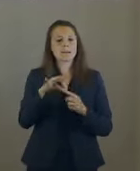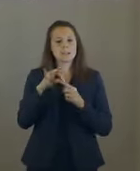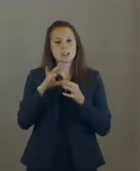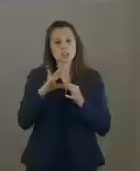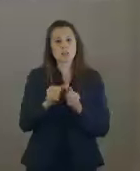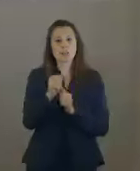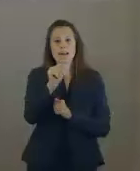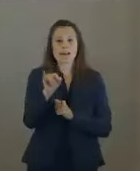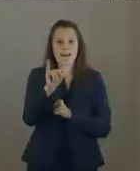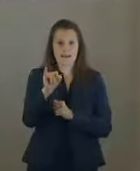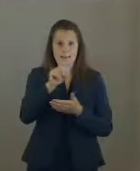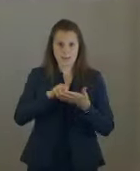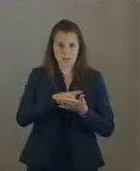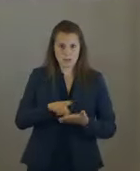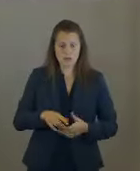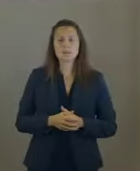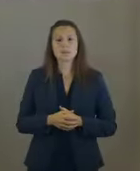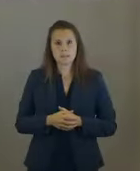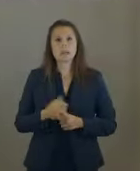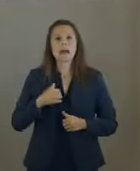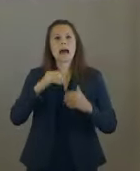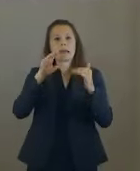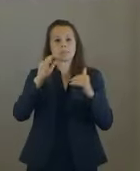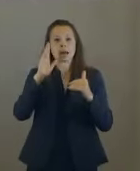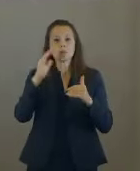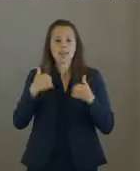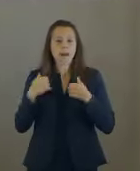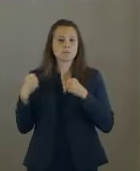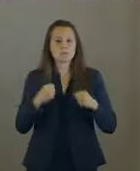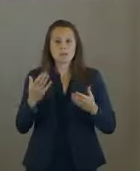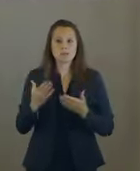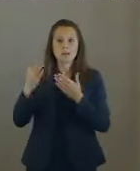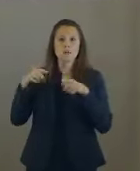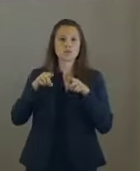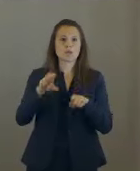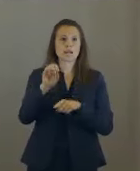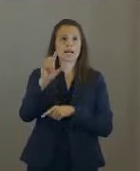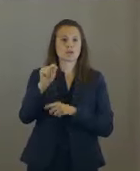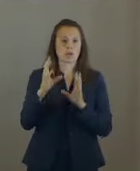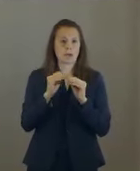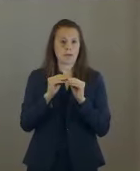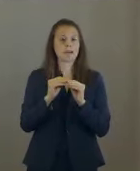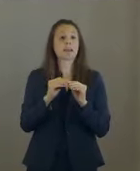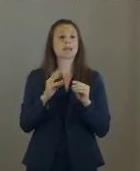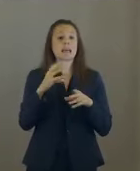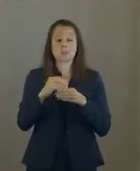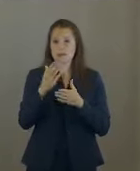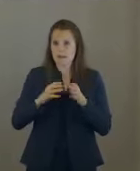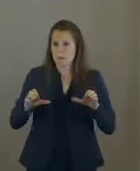AI discrimination. And I expect that we will have substantive recommendations at our October meeting, including action to bring before the